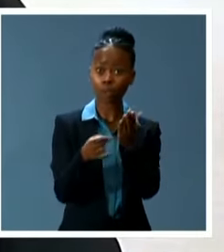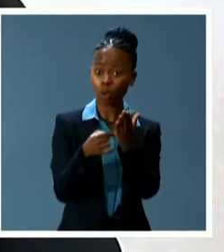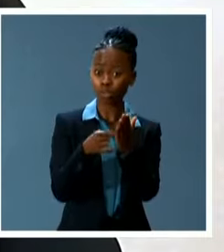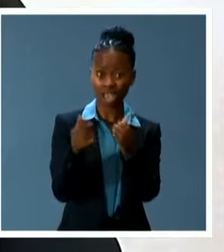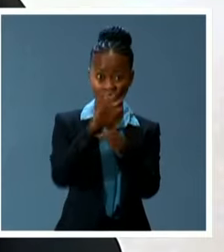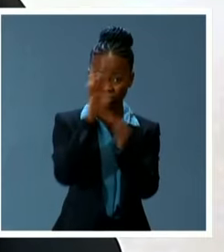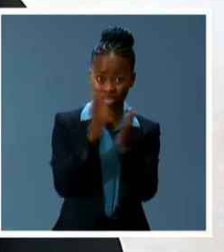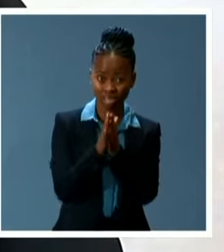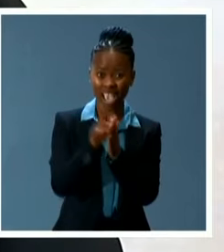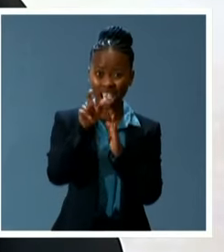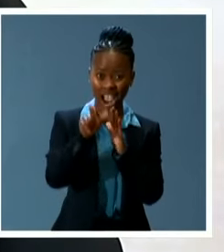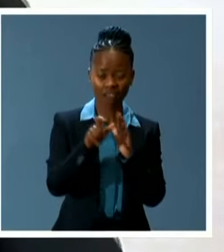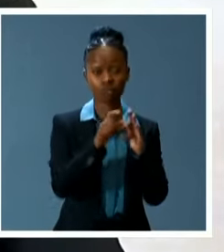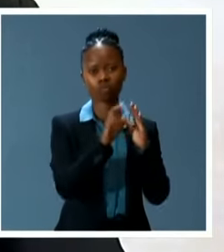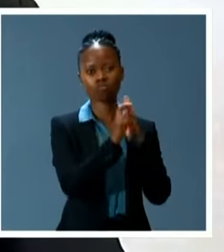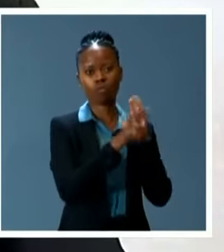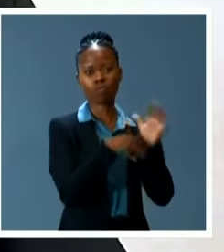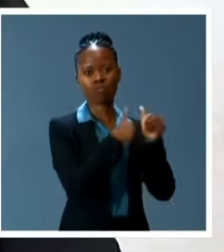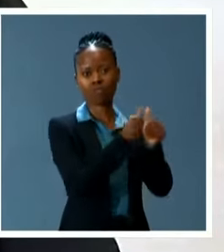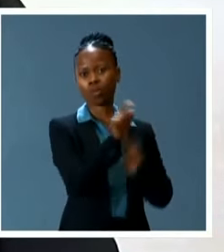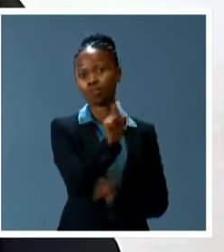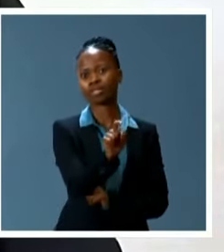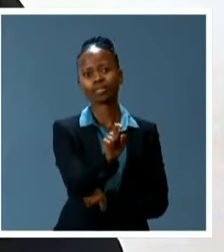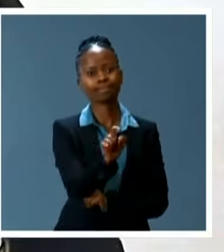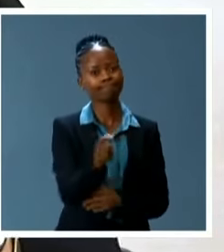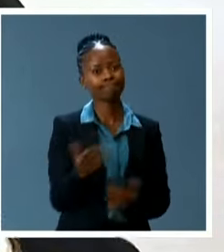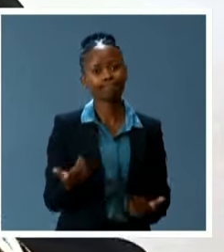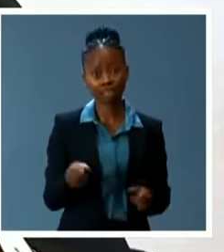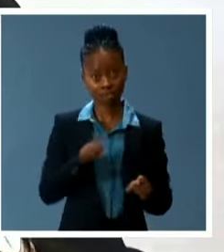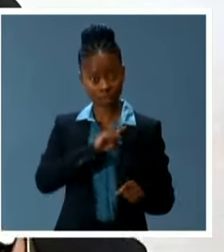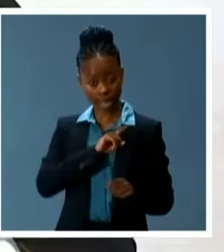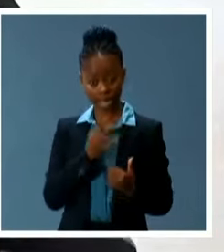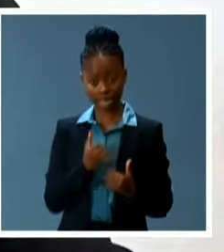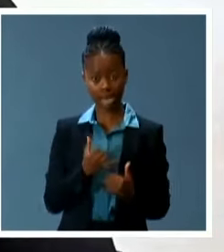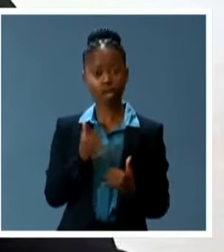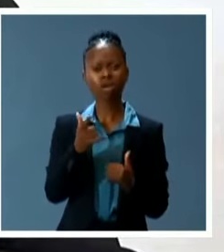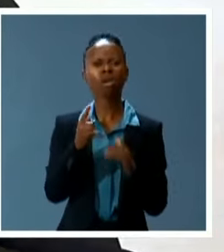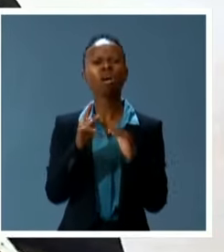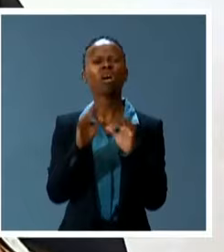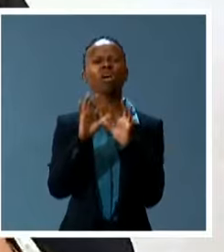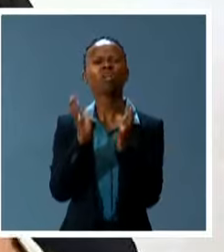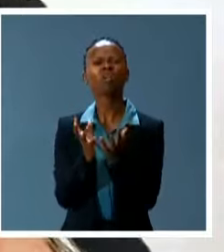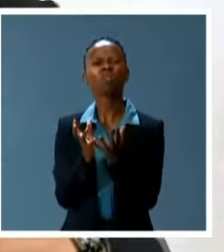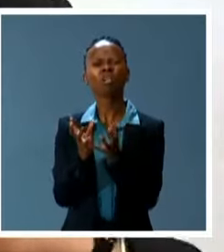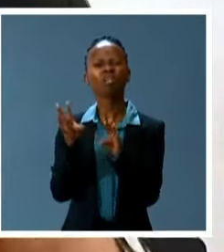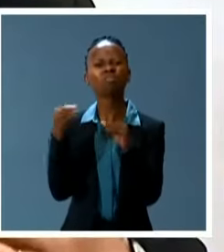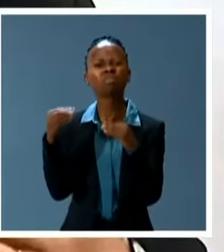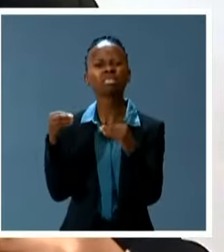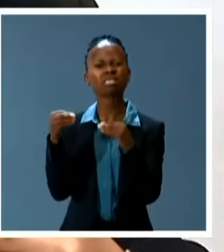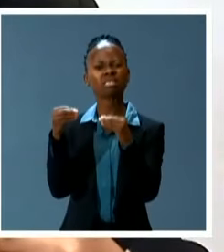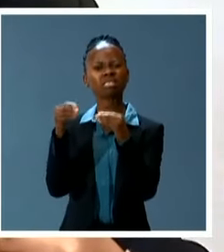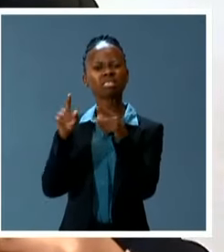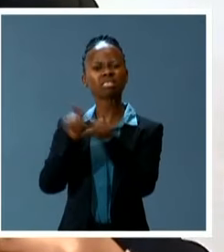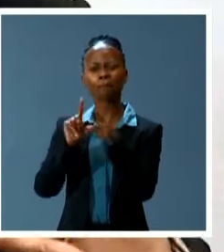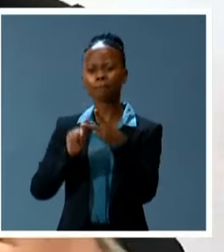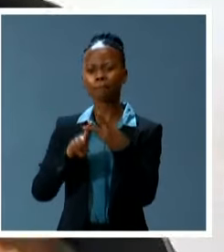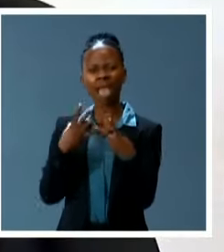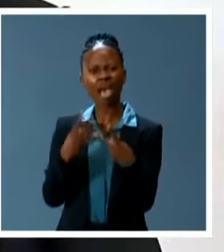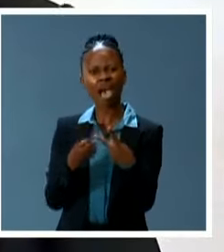initiative, our high-level panel on digital cooperation that produced a number of recommendations. Now we have a roadmap with a